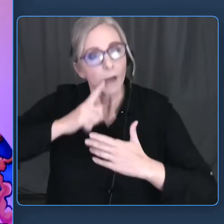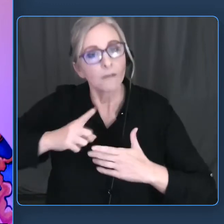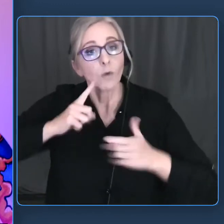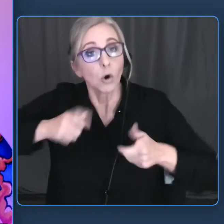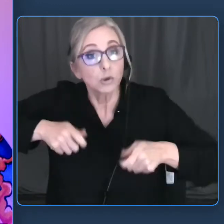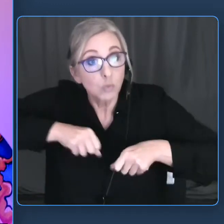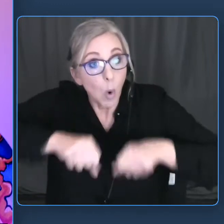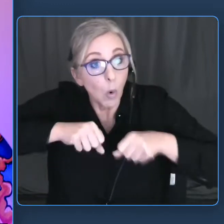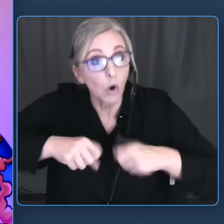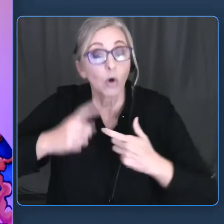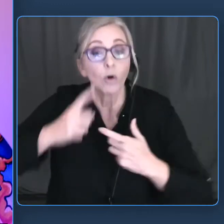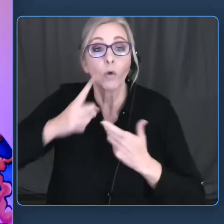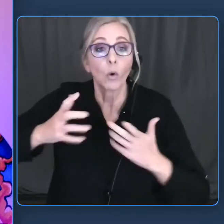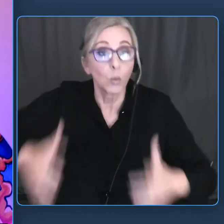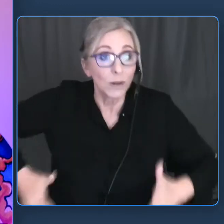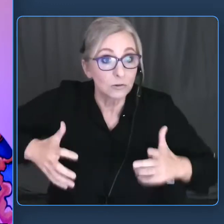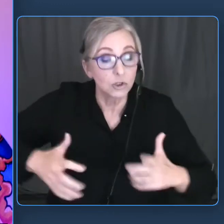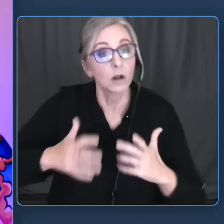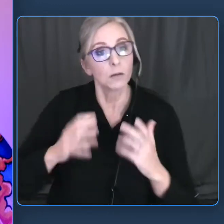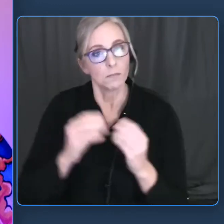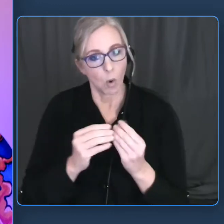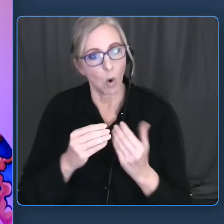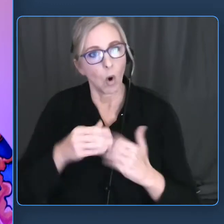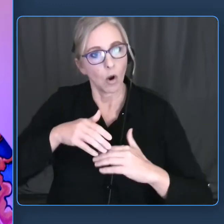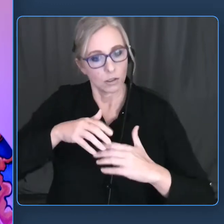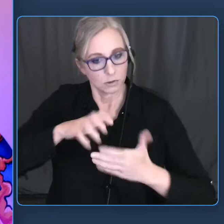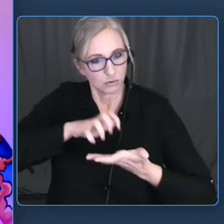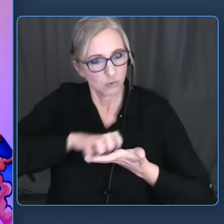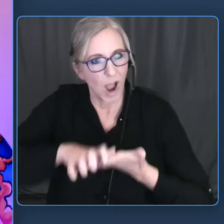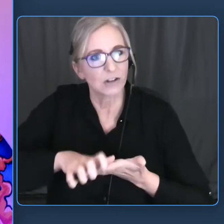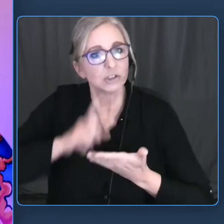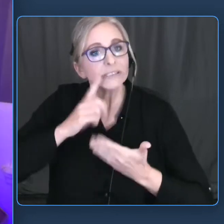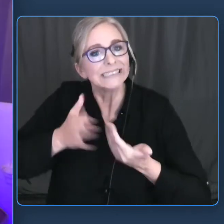strollers. And I'm actually curious if that's true.